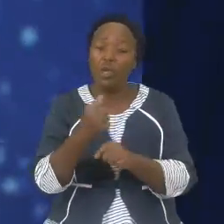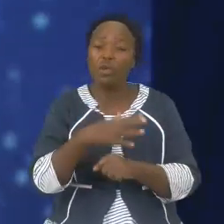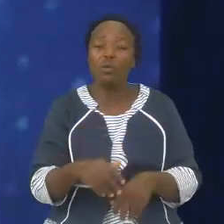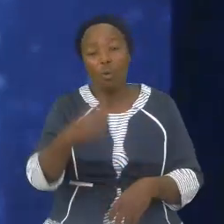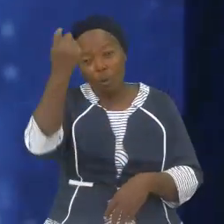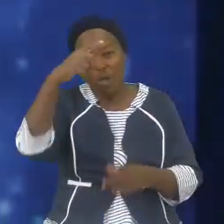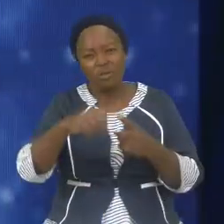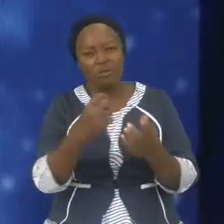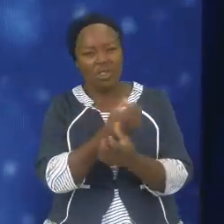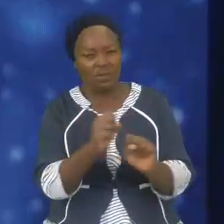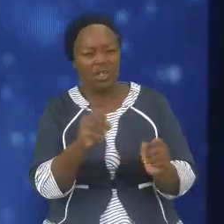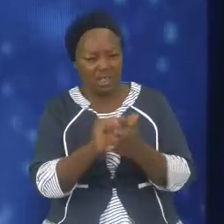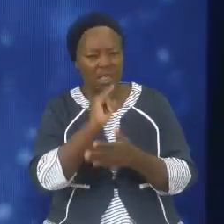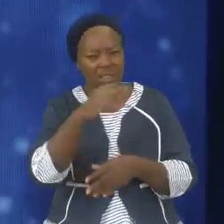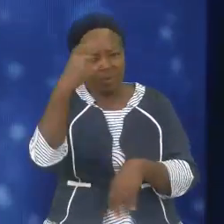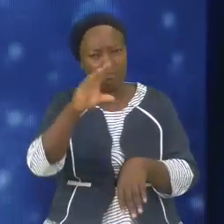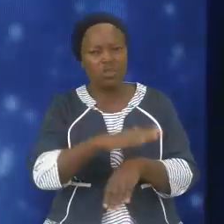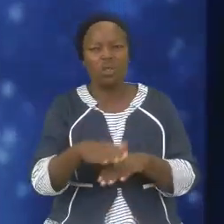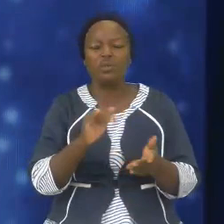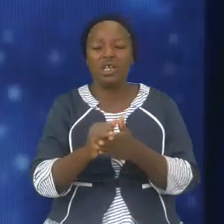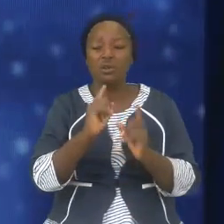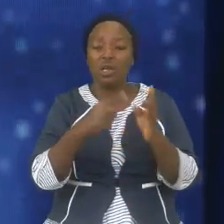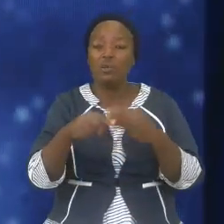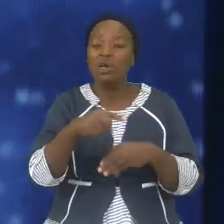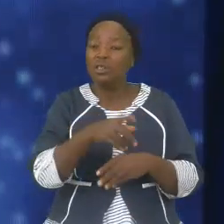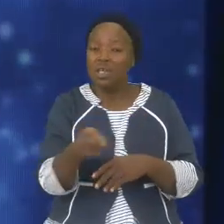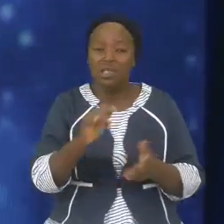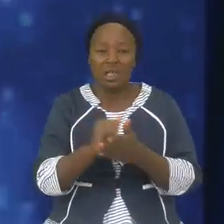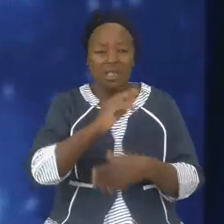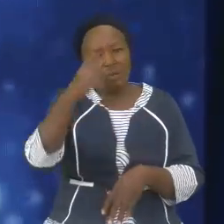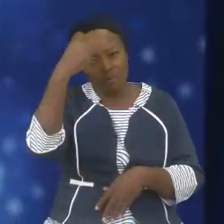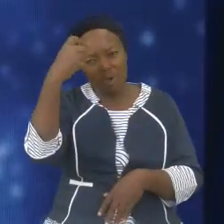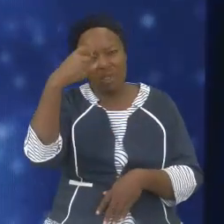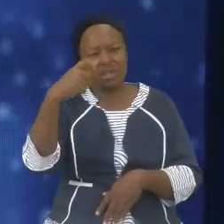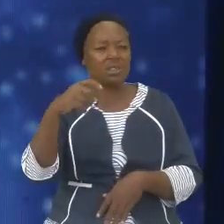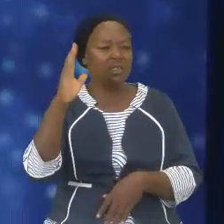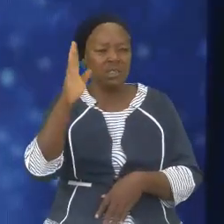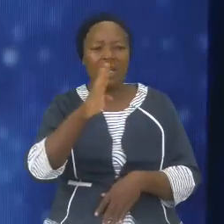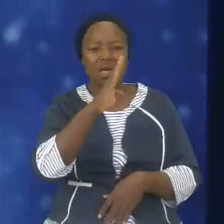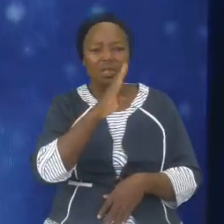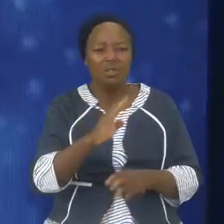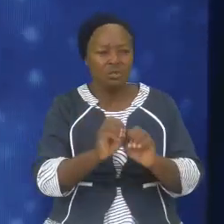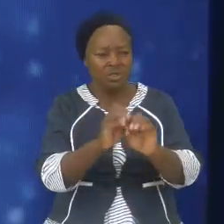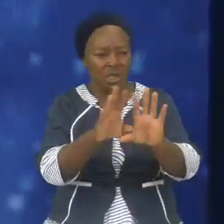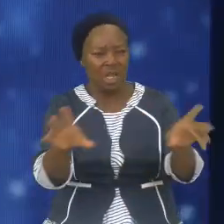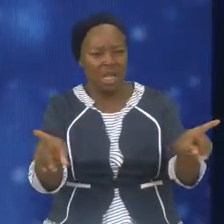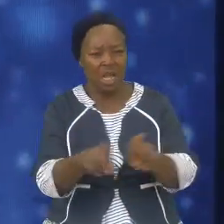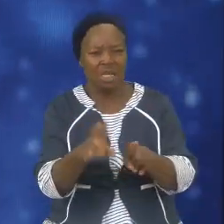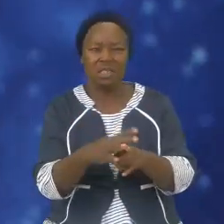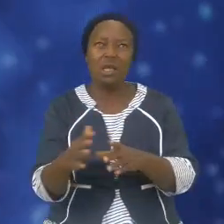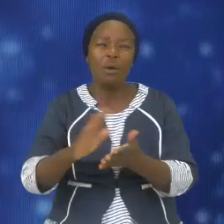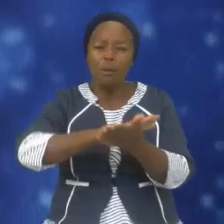salvation. That the wisdom is talking about wise. They that are wise shall shine at the brightness